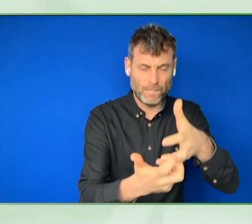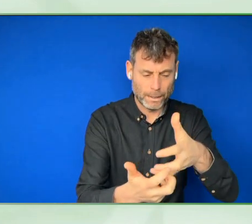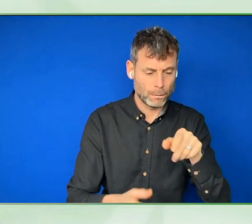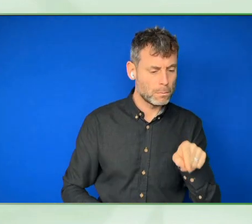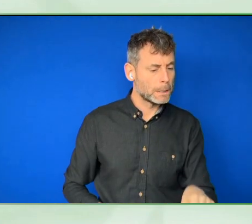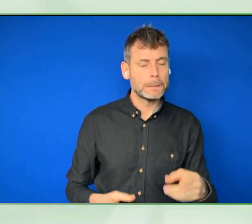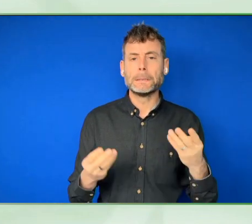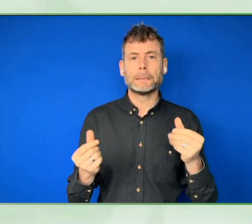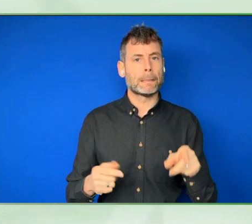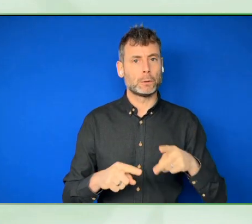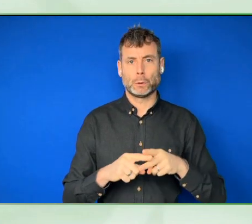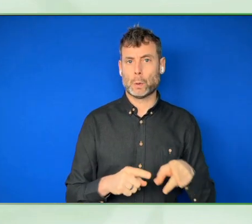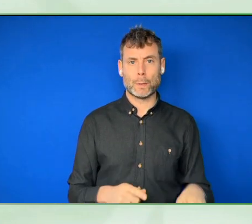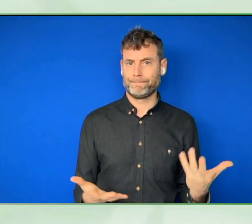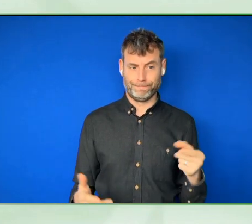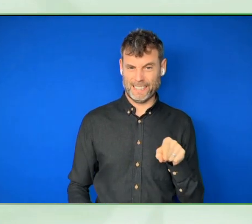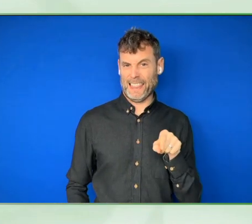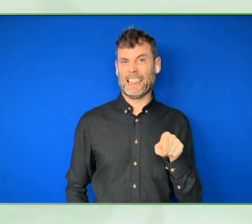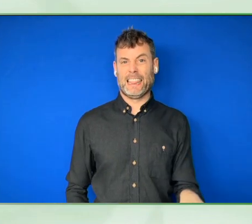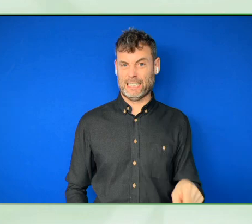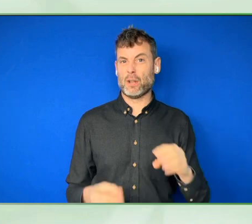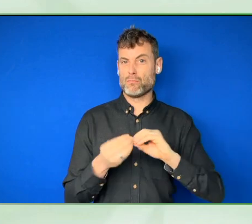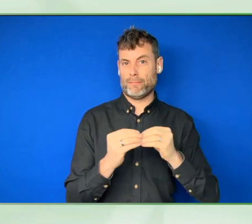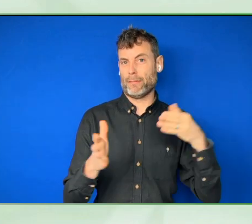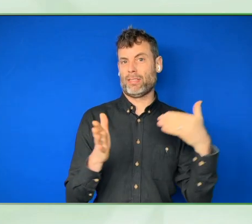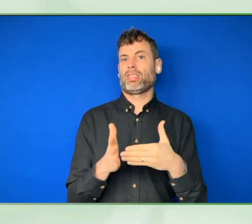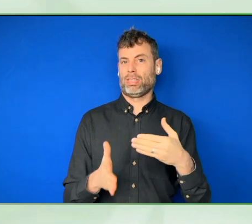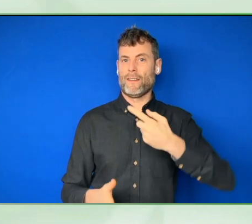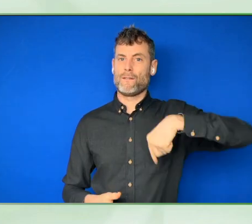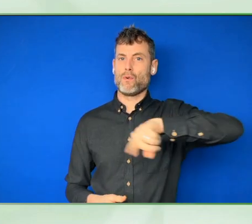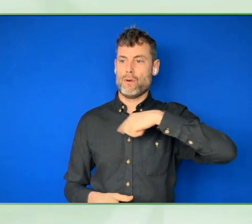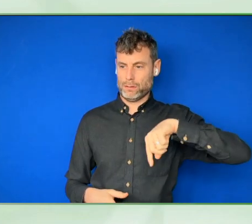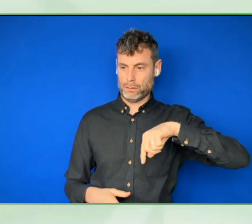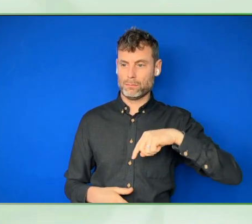we particularly want to highlight technology that is enabling.